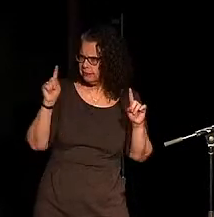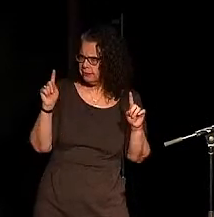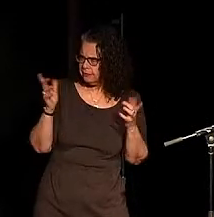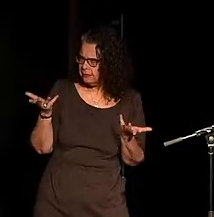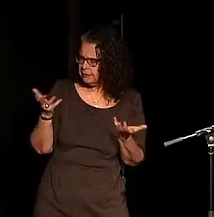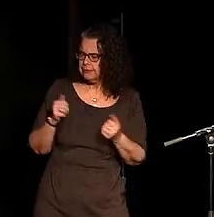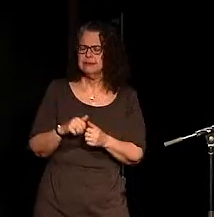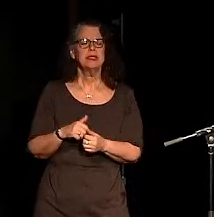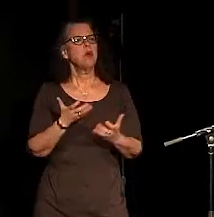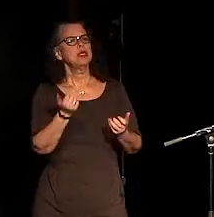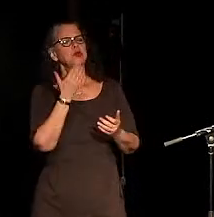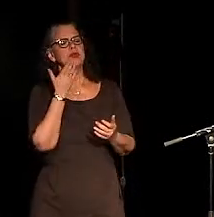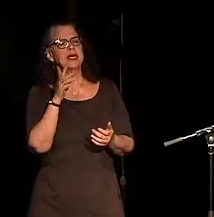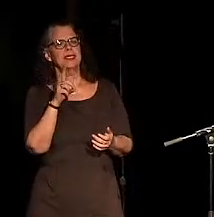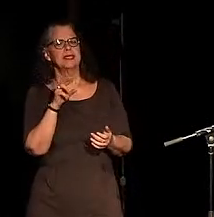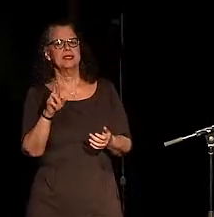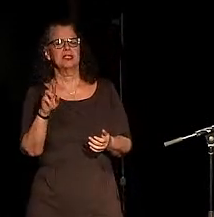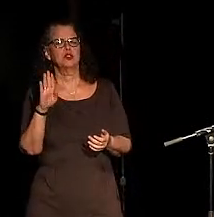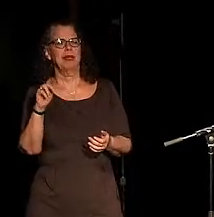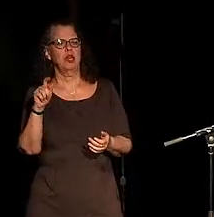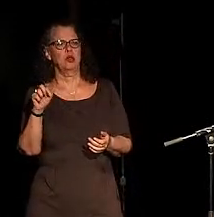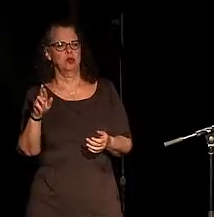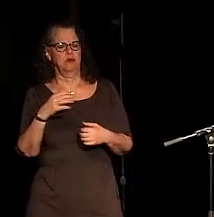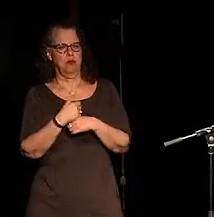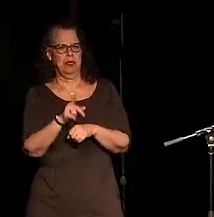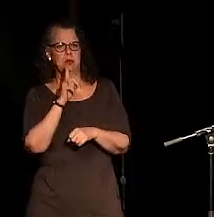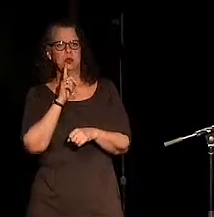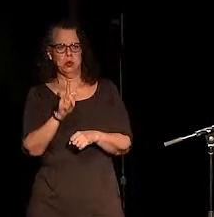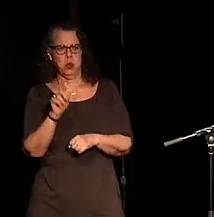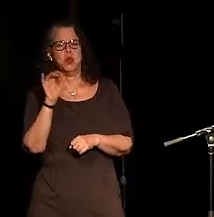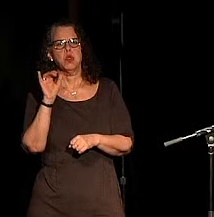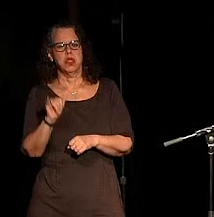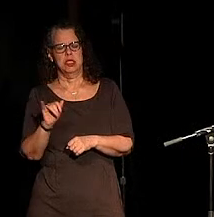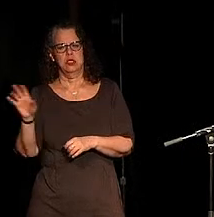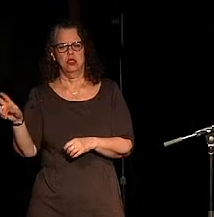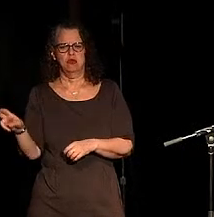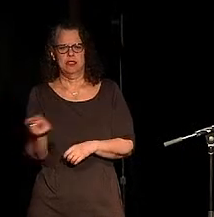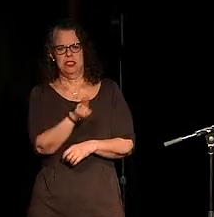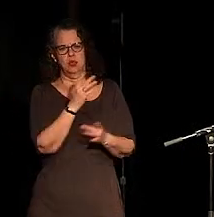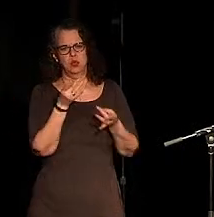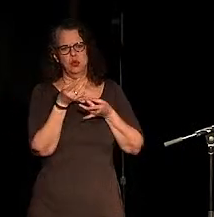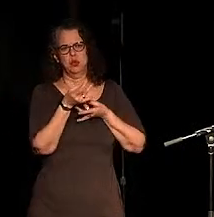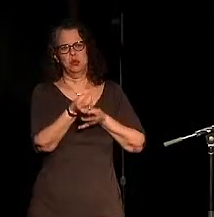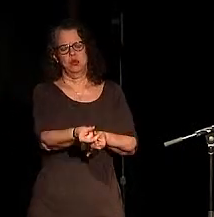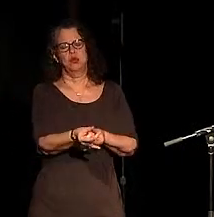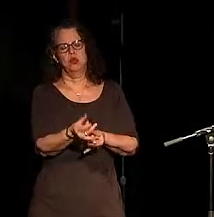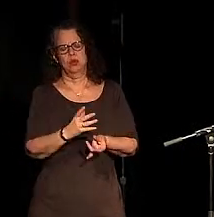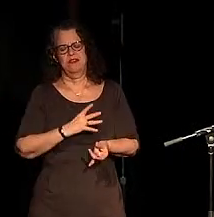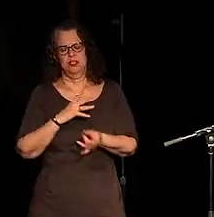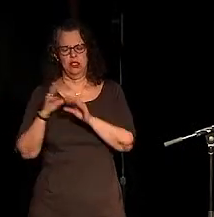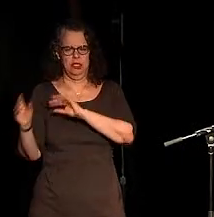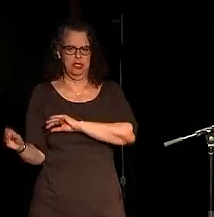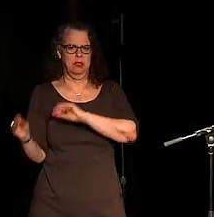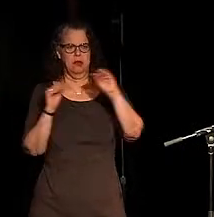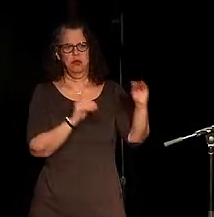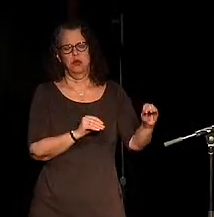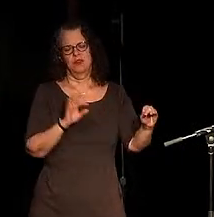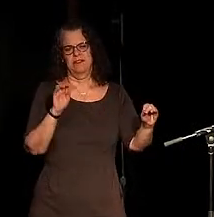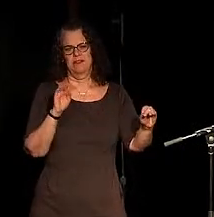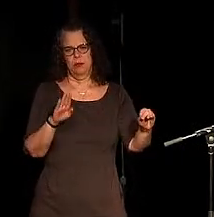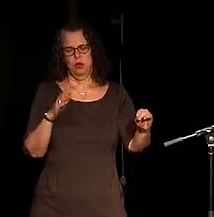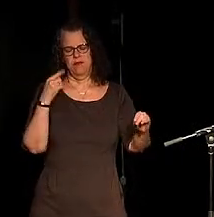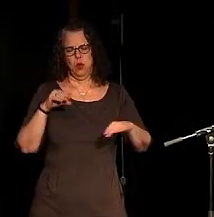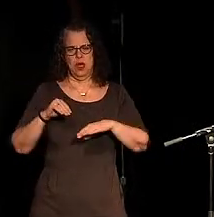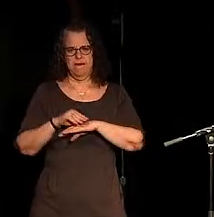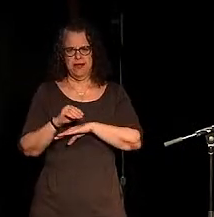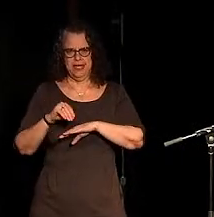want to thank Dr. Butler for ensuring that this has been a smooth transition. We made the official move in February for